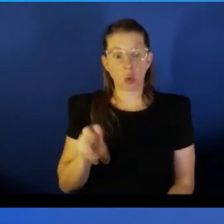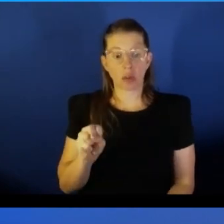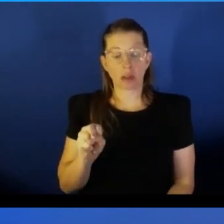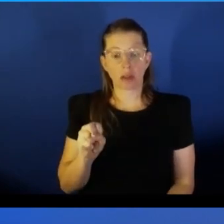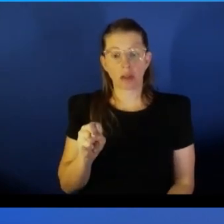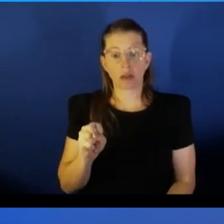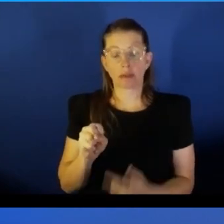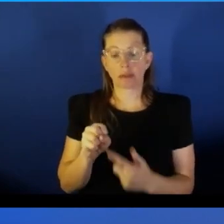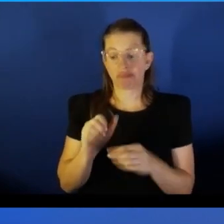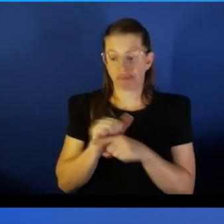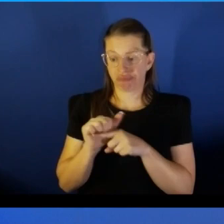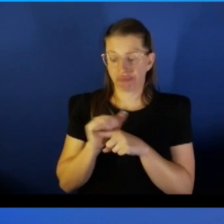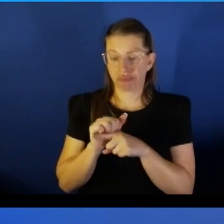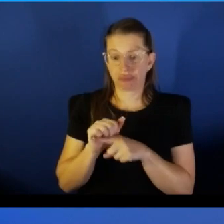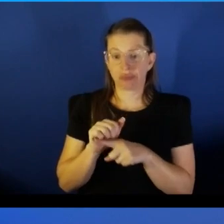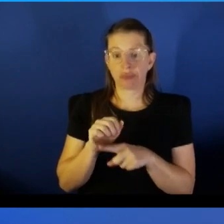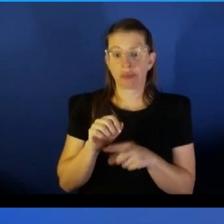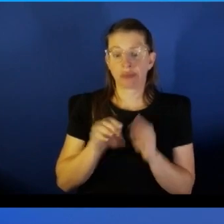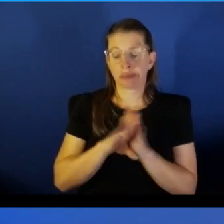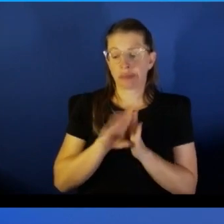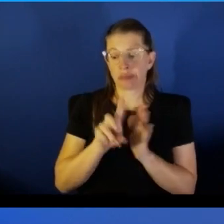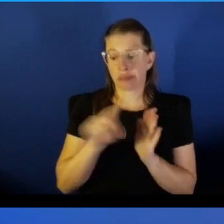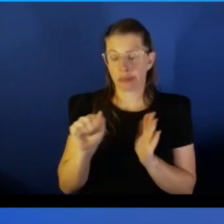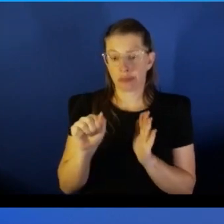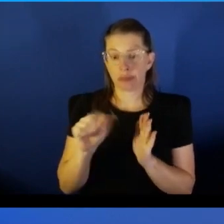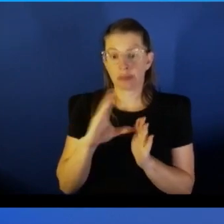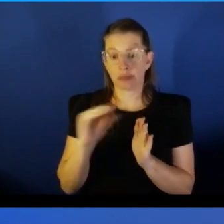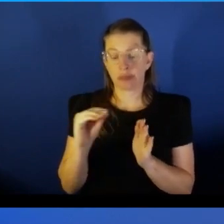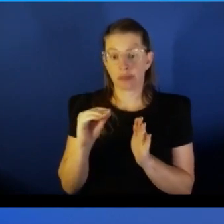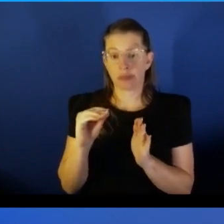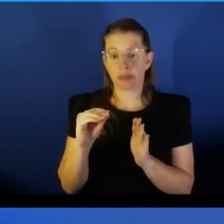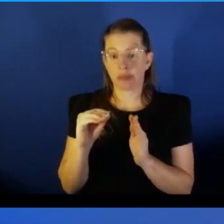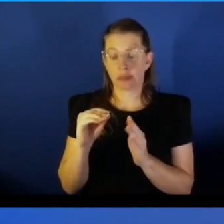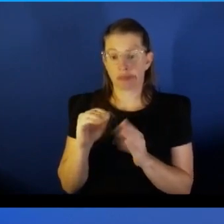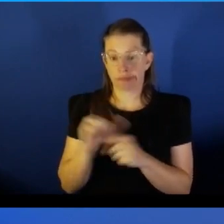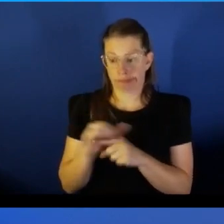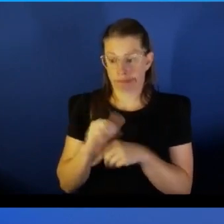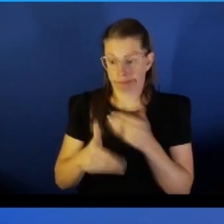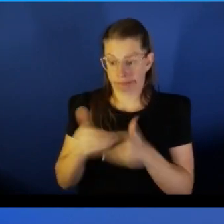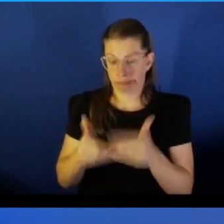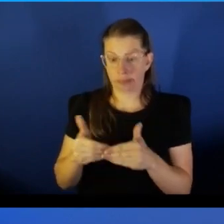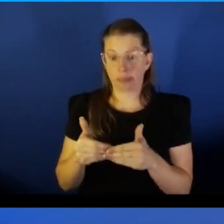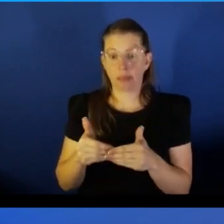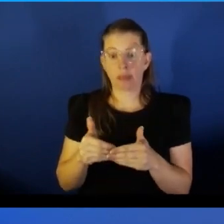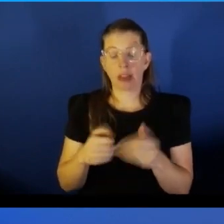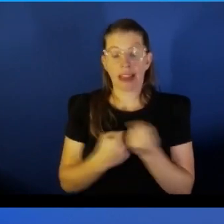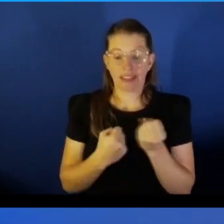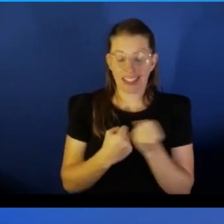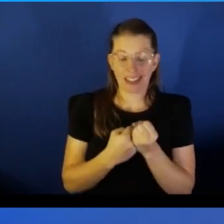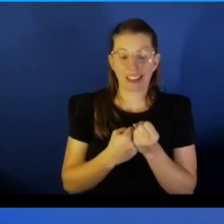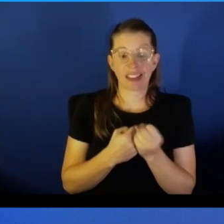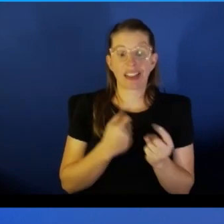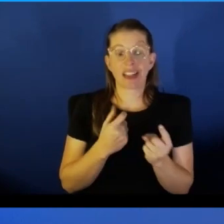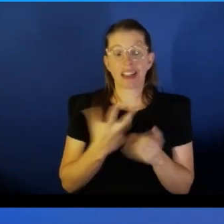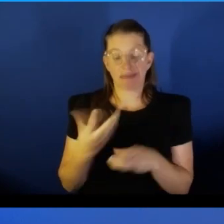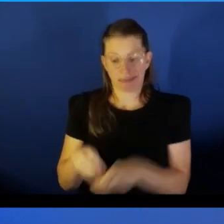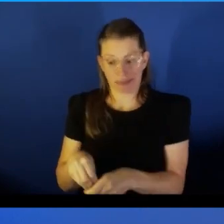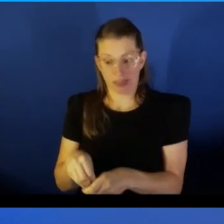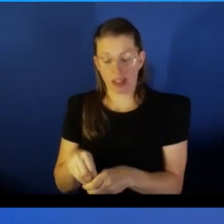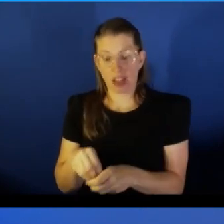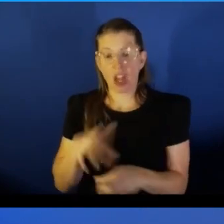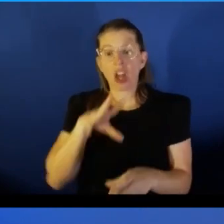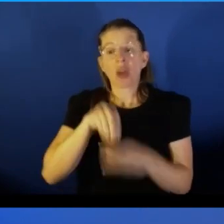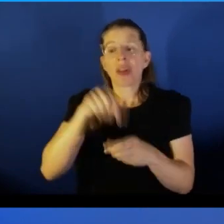disability, interdisciplinary practice, and part of that is policy, advocacy, and being part of this larger network really helps